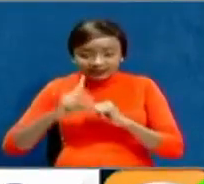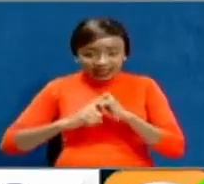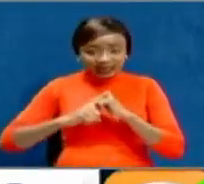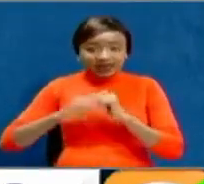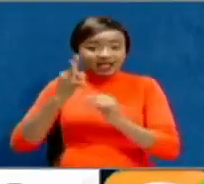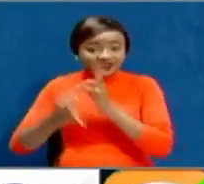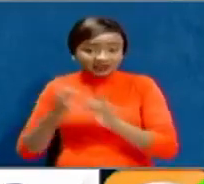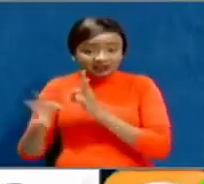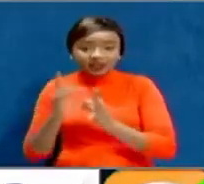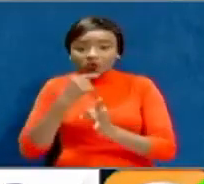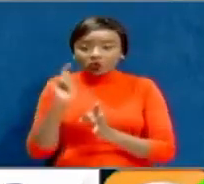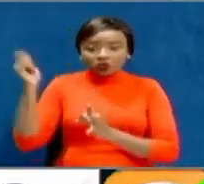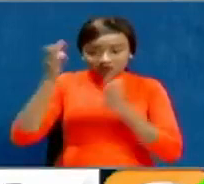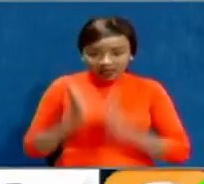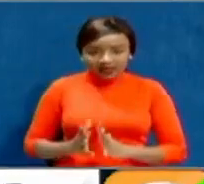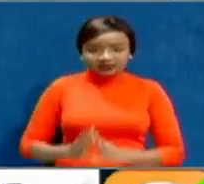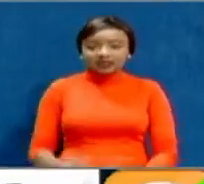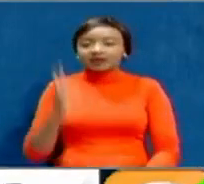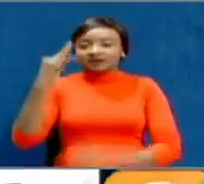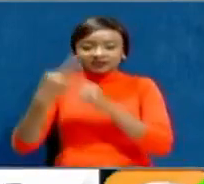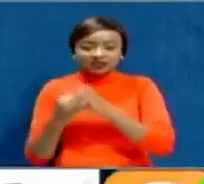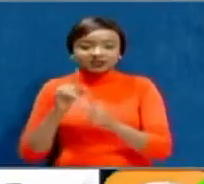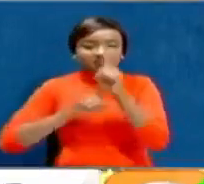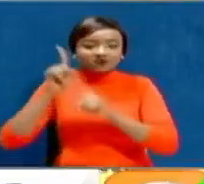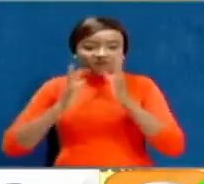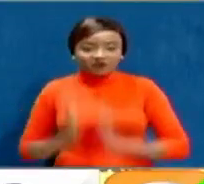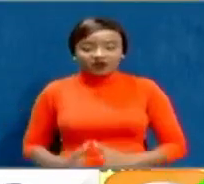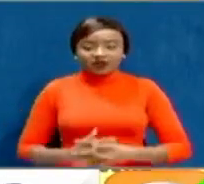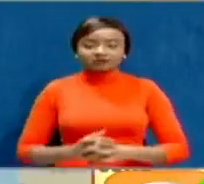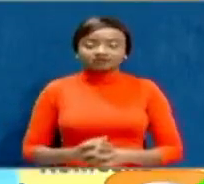are Kenyans, while 38 are foreigners.